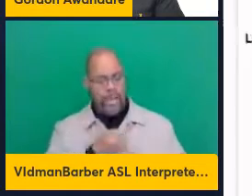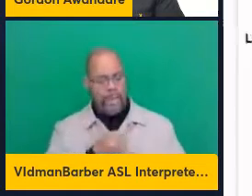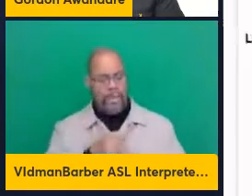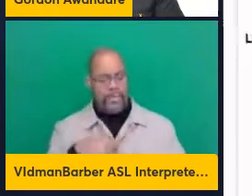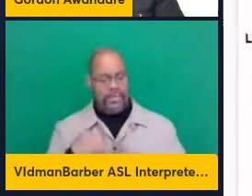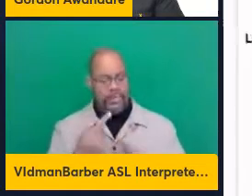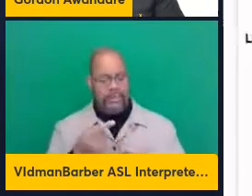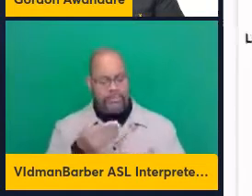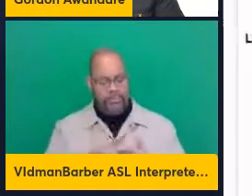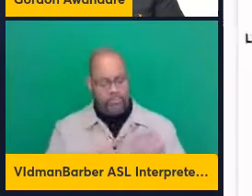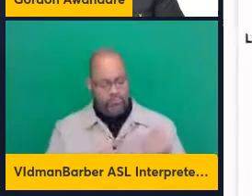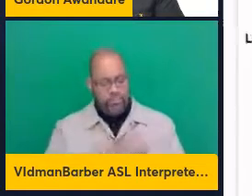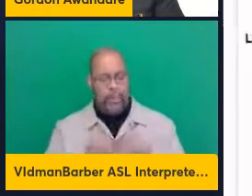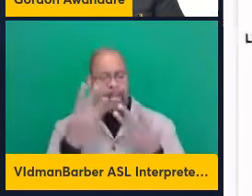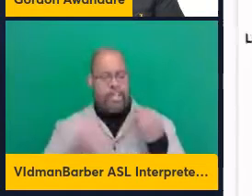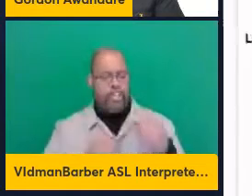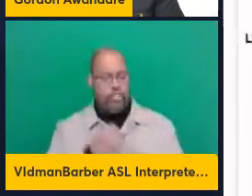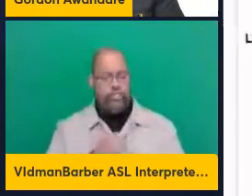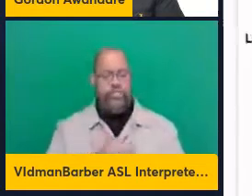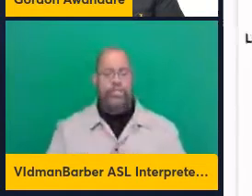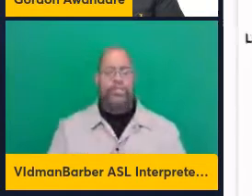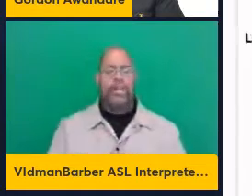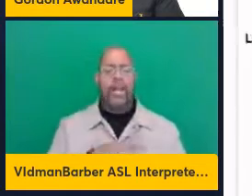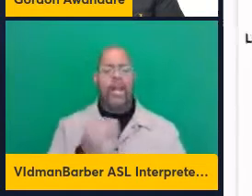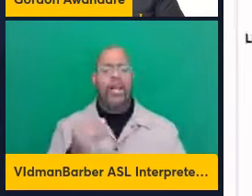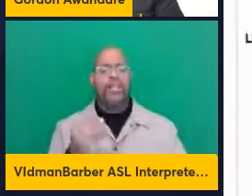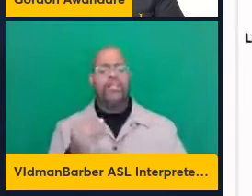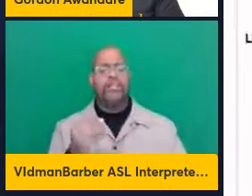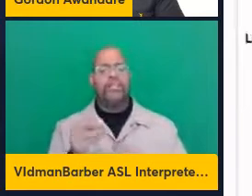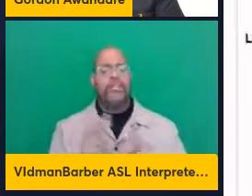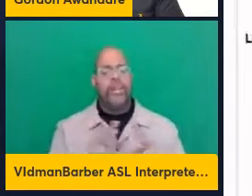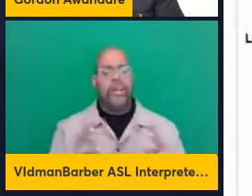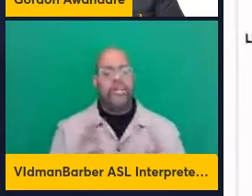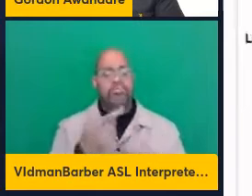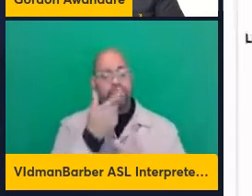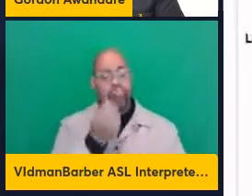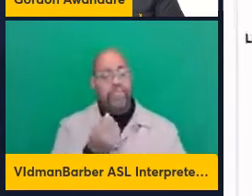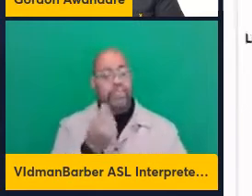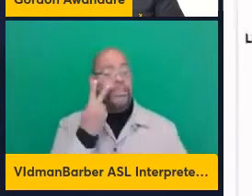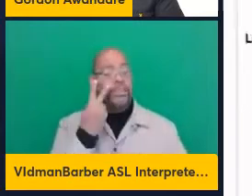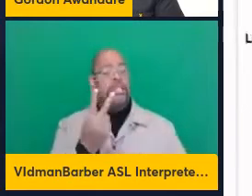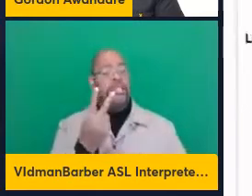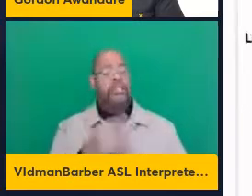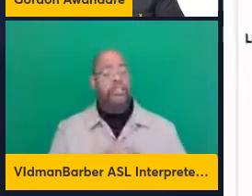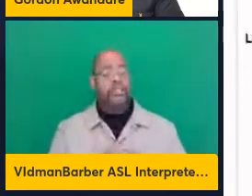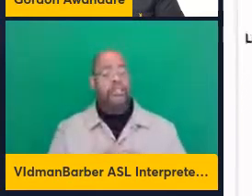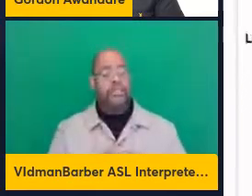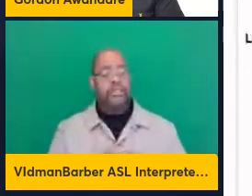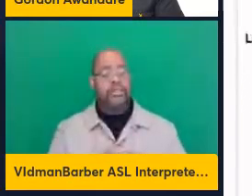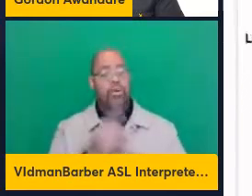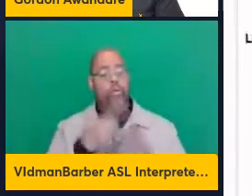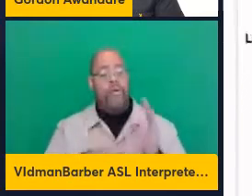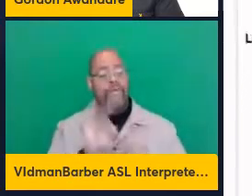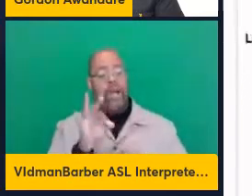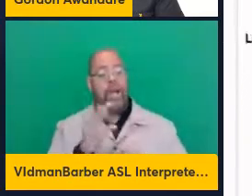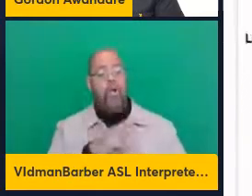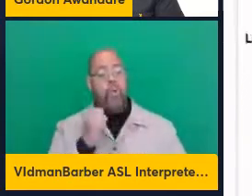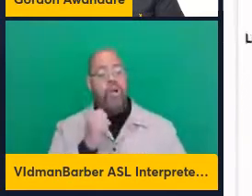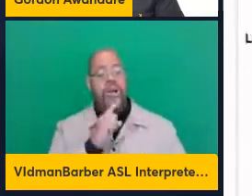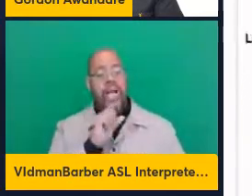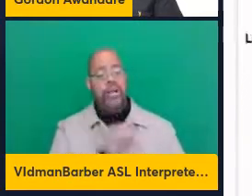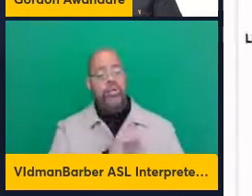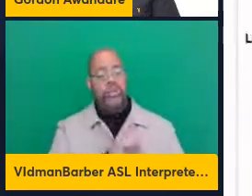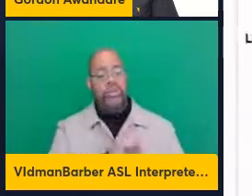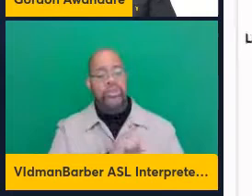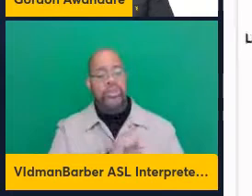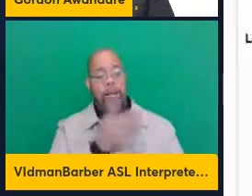funded us for many years. And it was very interesting to see that what they found was actually